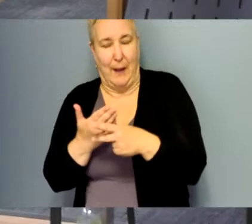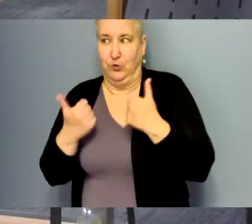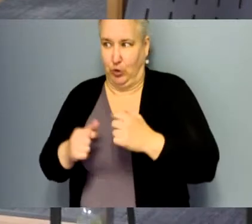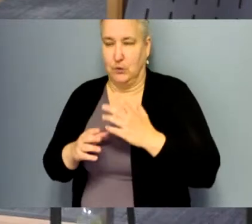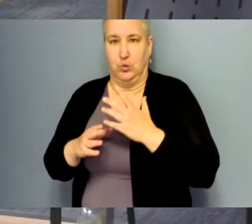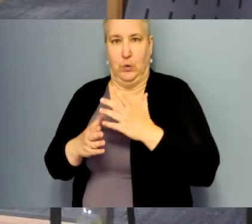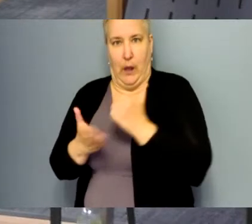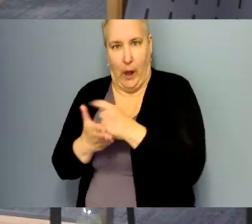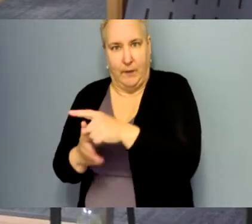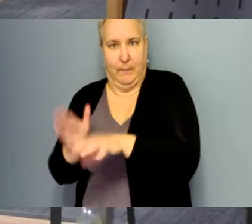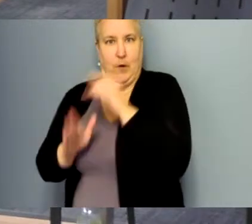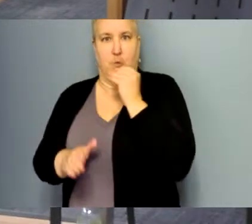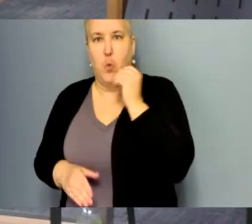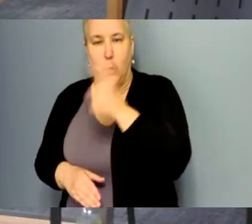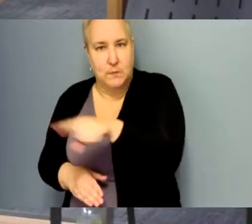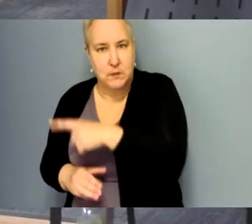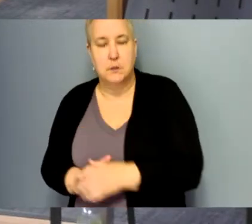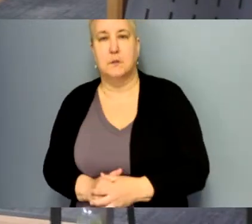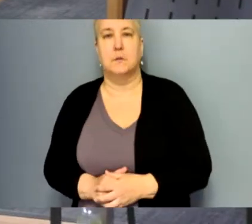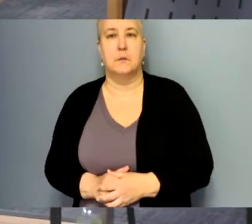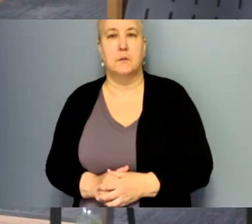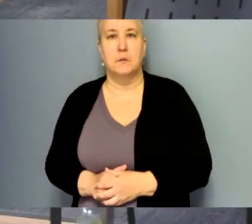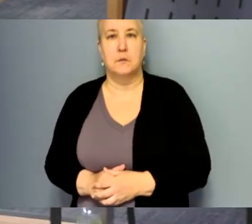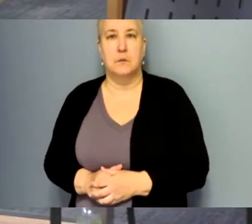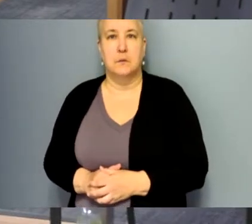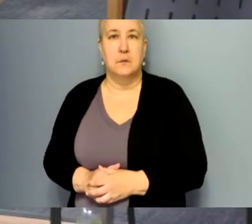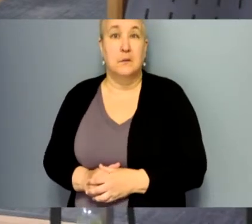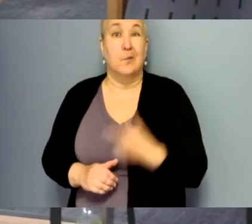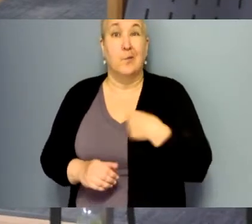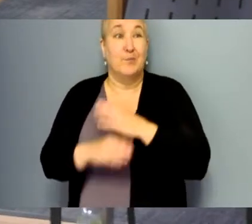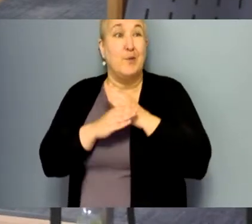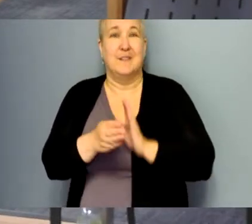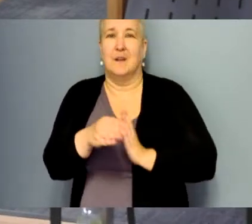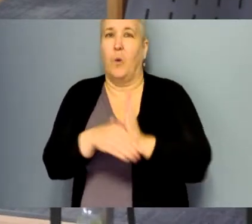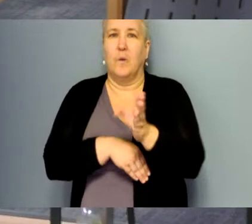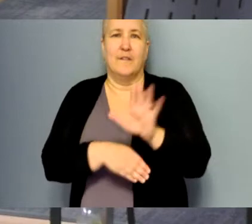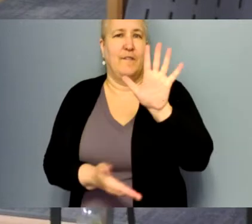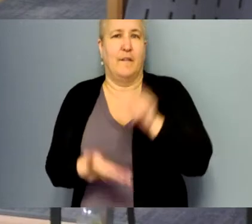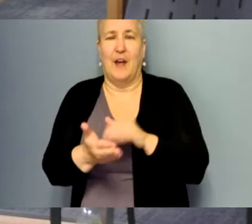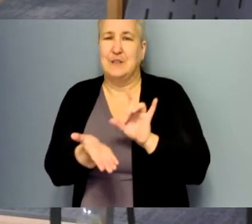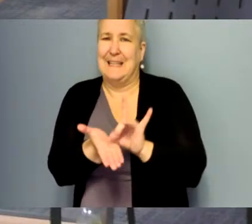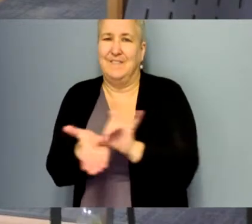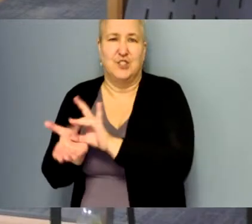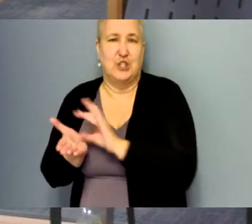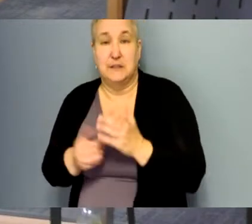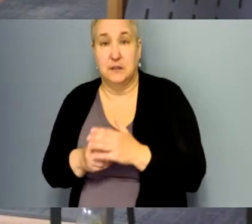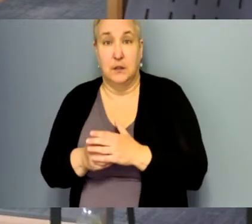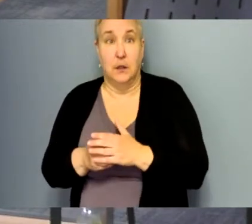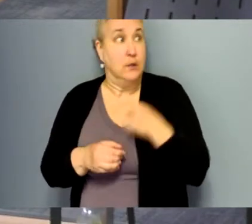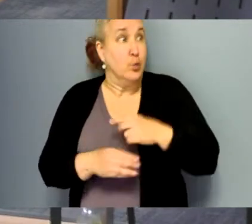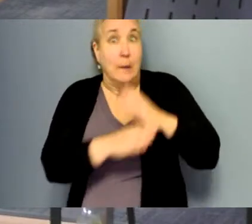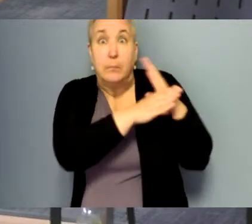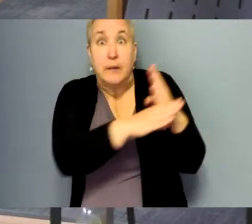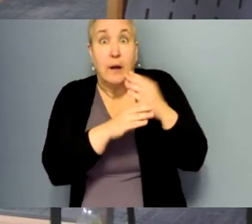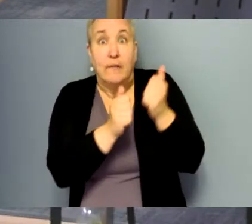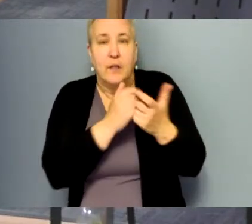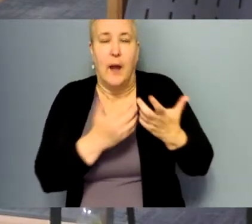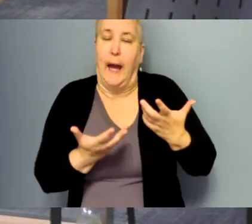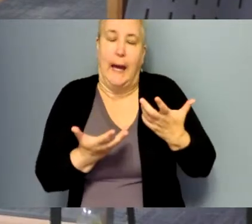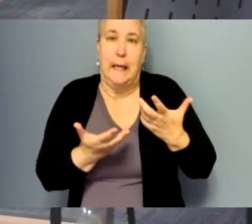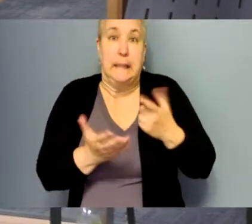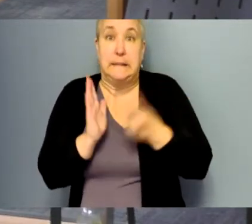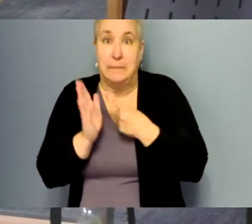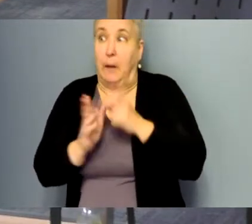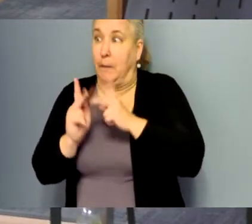possible. Have prevented over 5,000 evictions from occurring. Doesn't prevent everything. When someone does fall